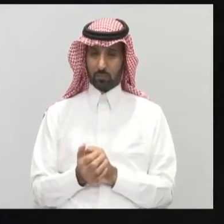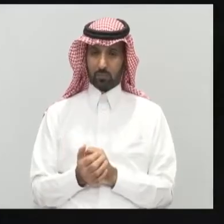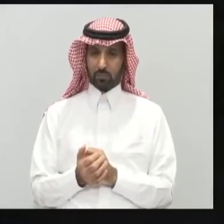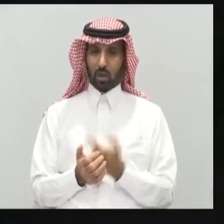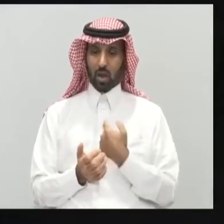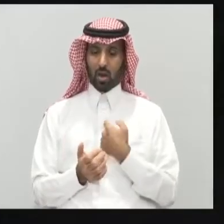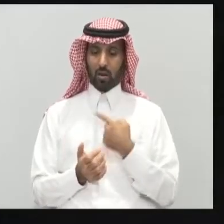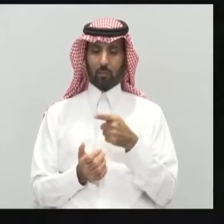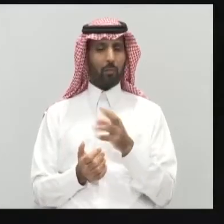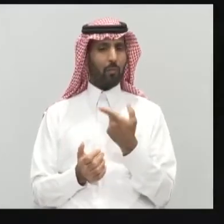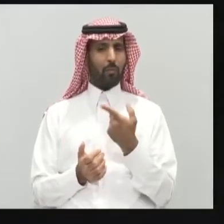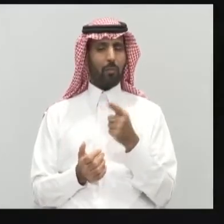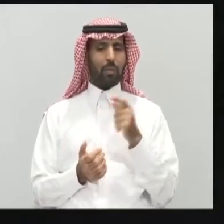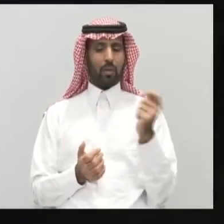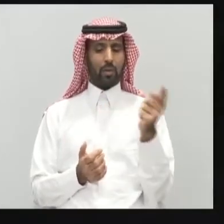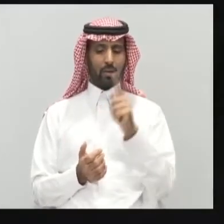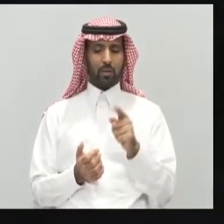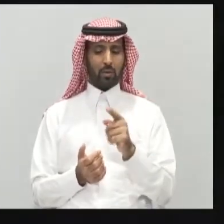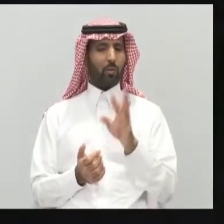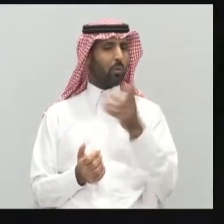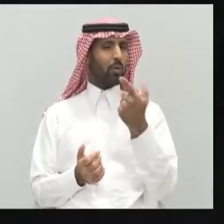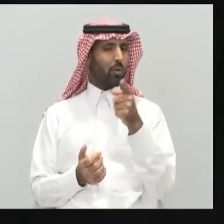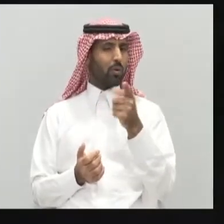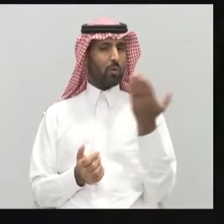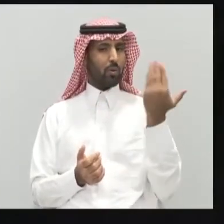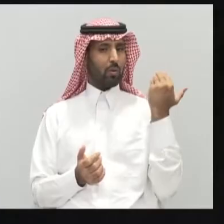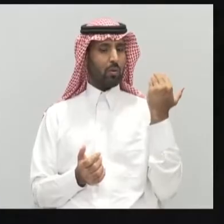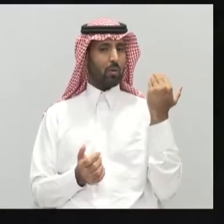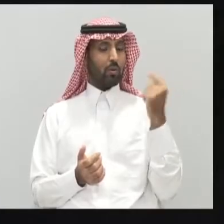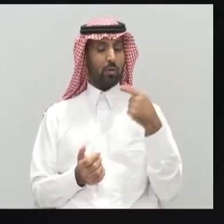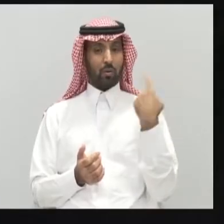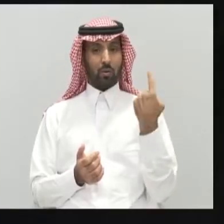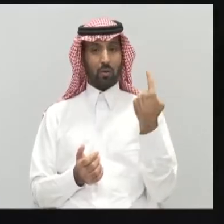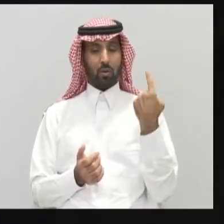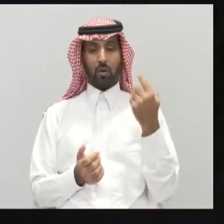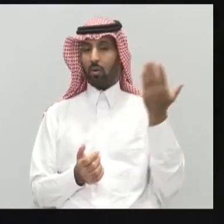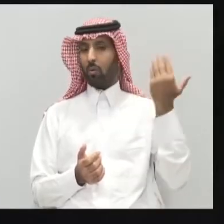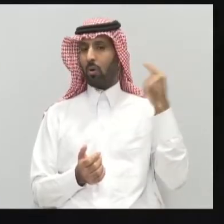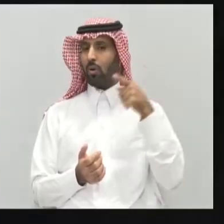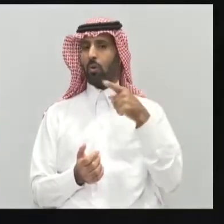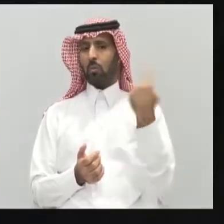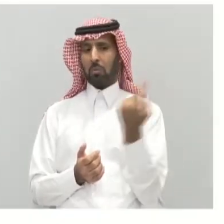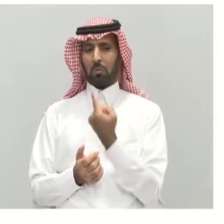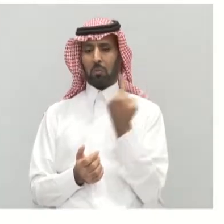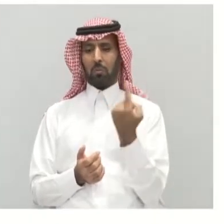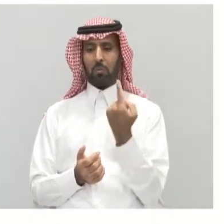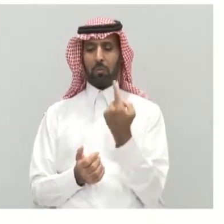okay? Where were you the day before yesterday? The day before yesterday, where were you?